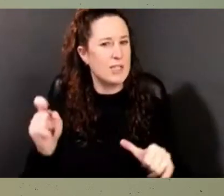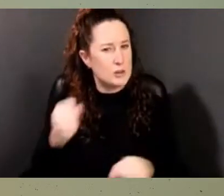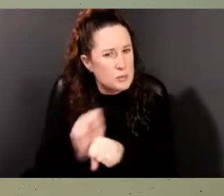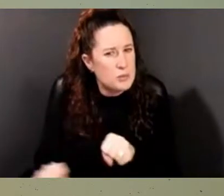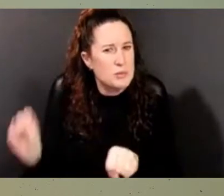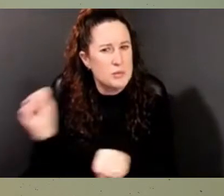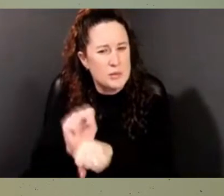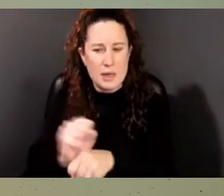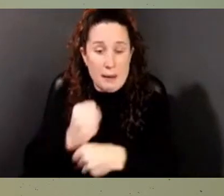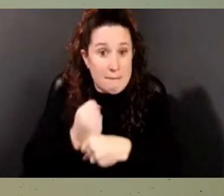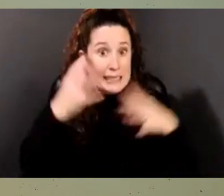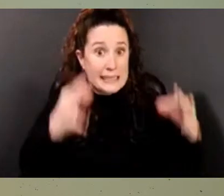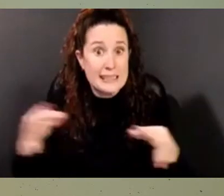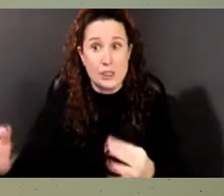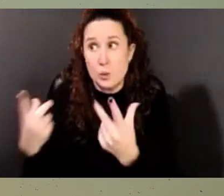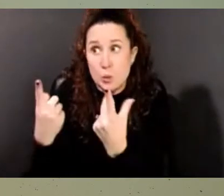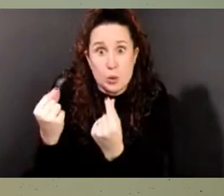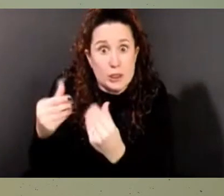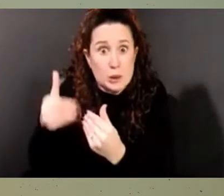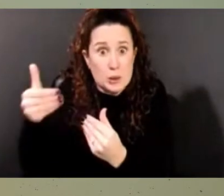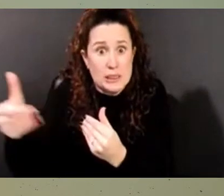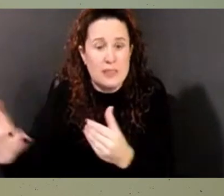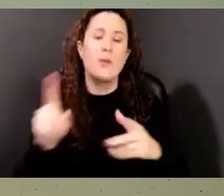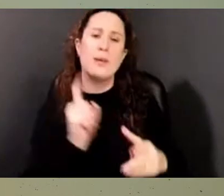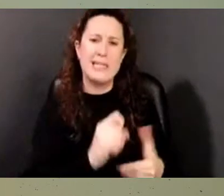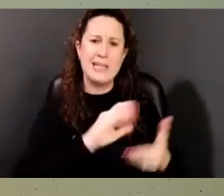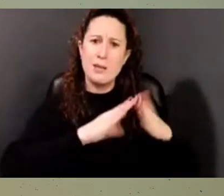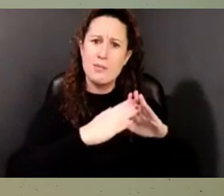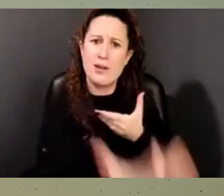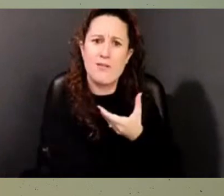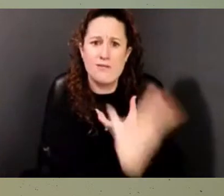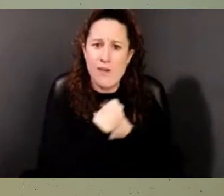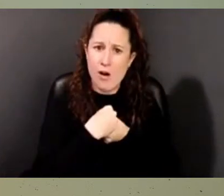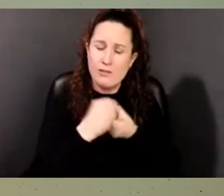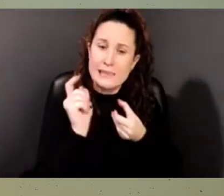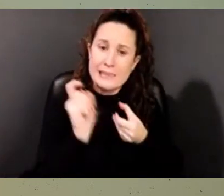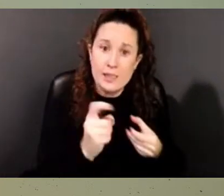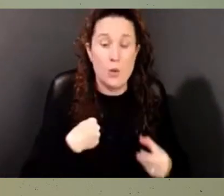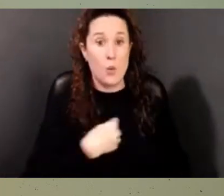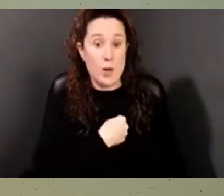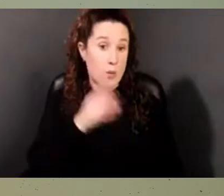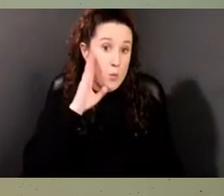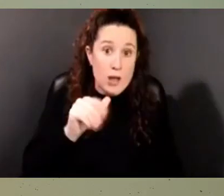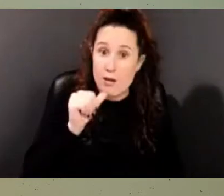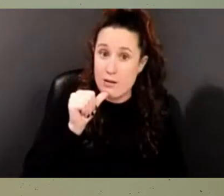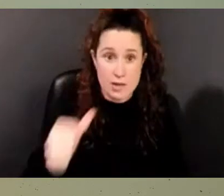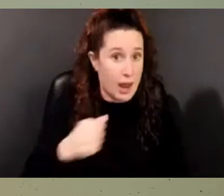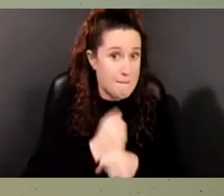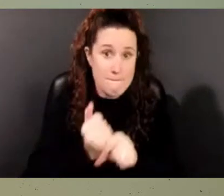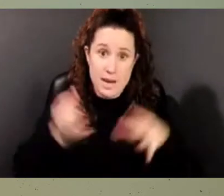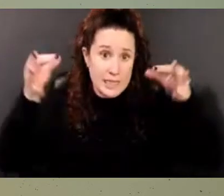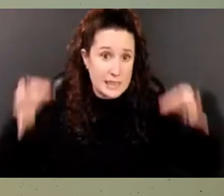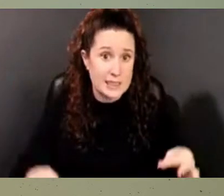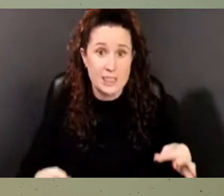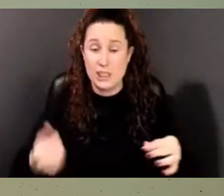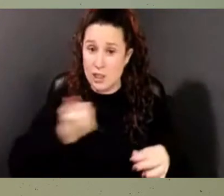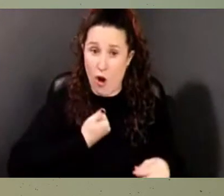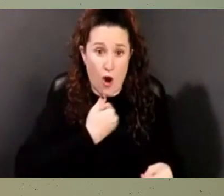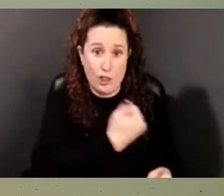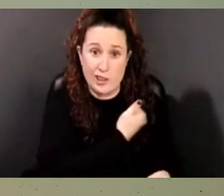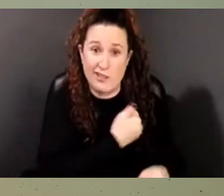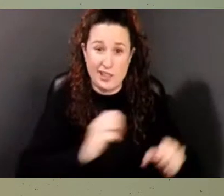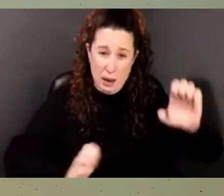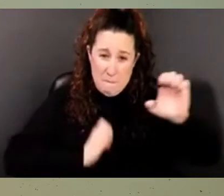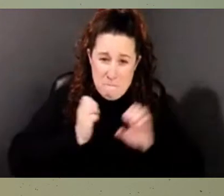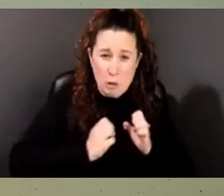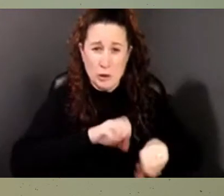want and need the community's involvement. We cannot and will not make these complex and emotional decisions